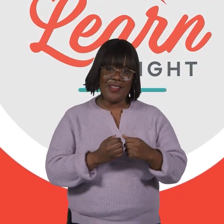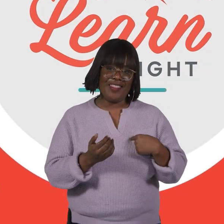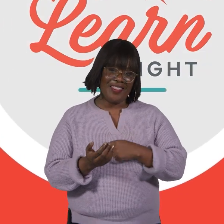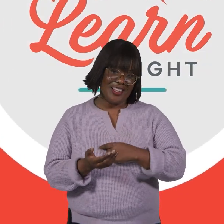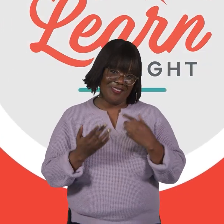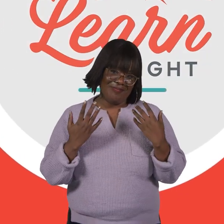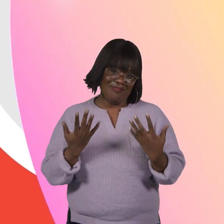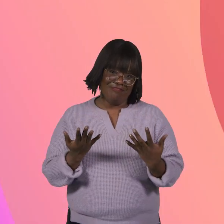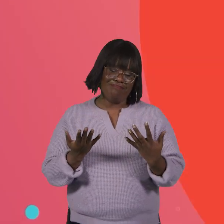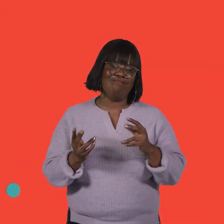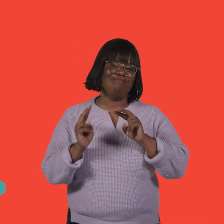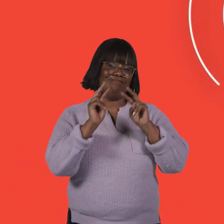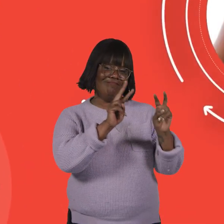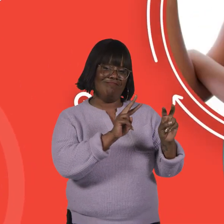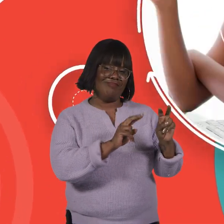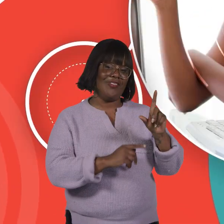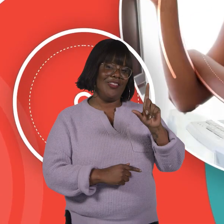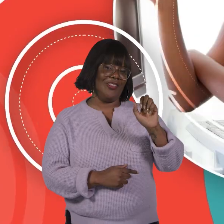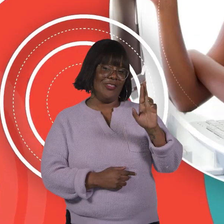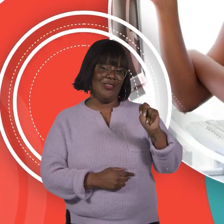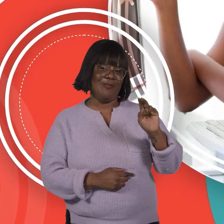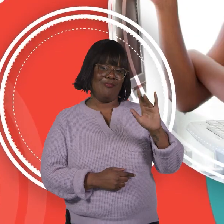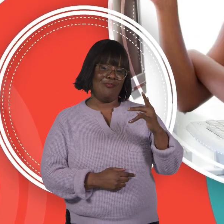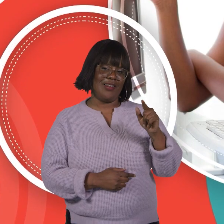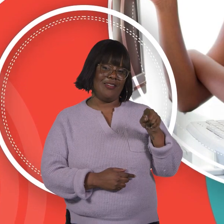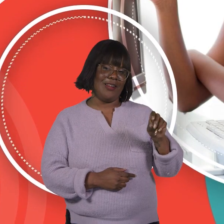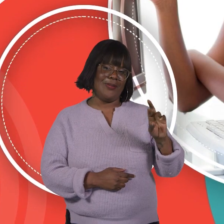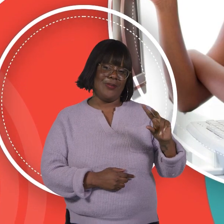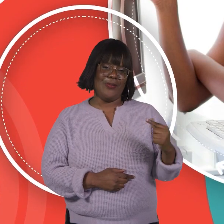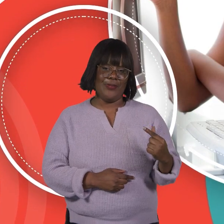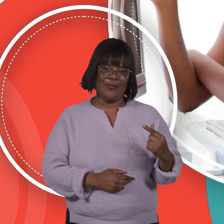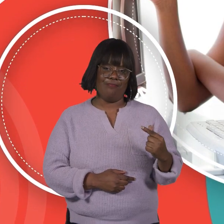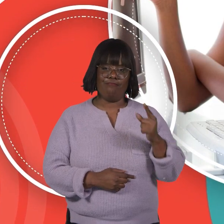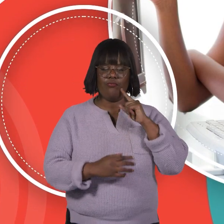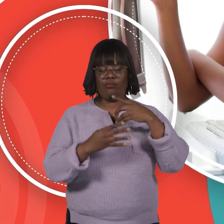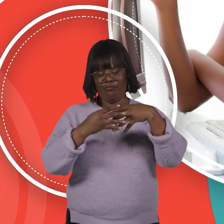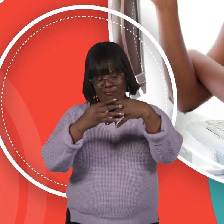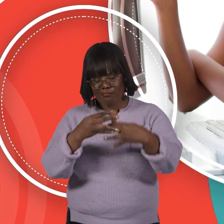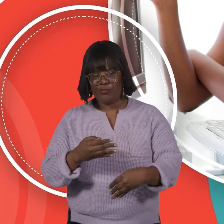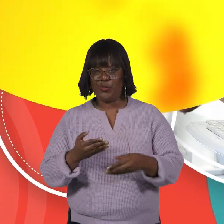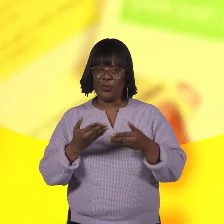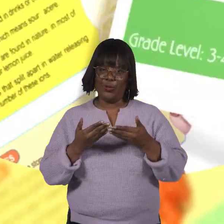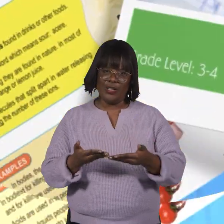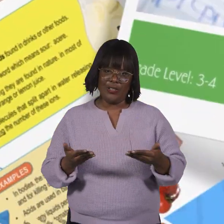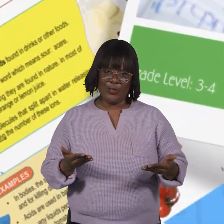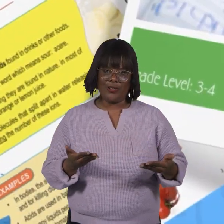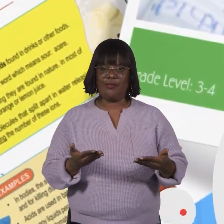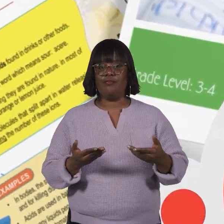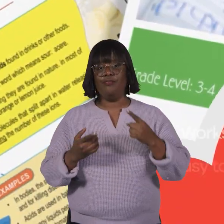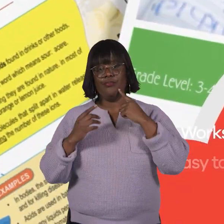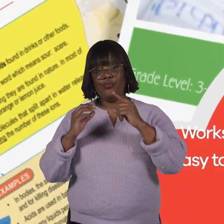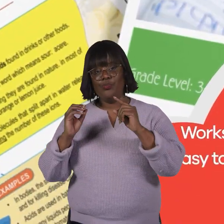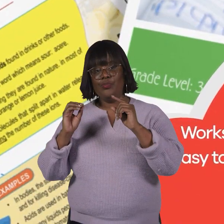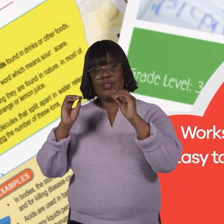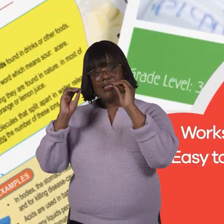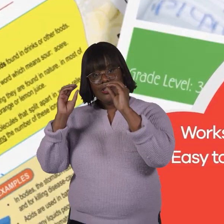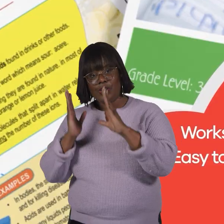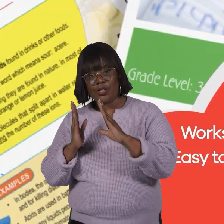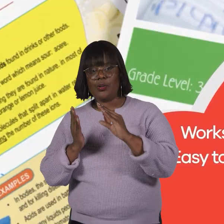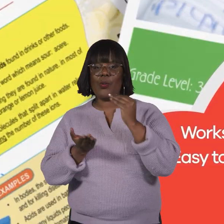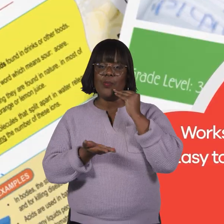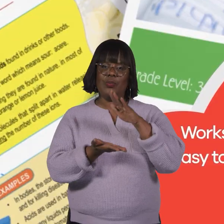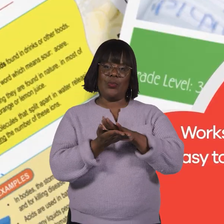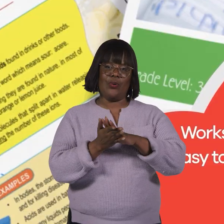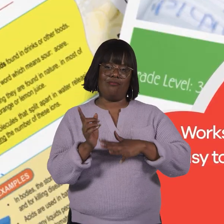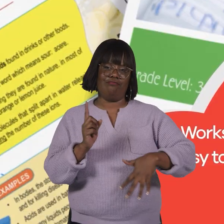visit us at learnbright.org for thousands of free resources and turnkey solutions for